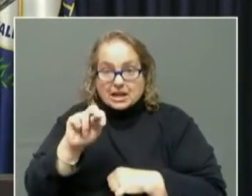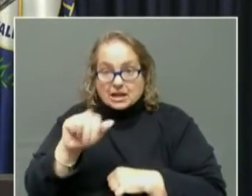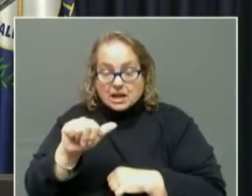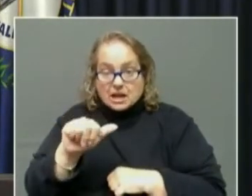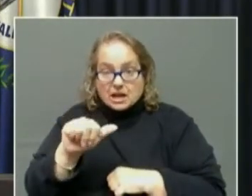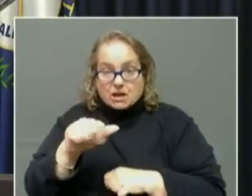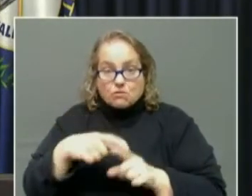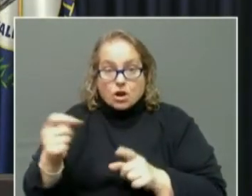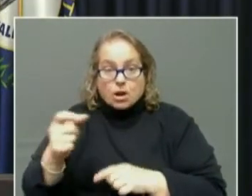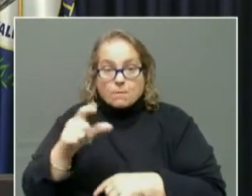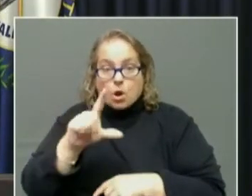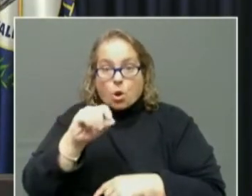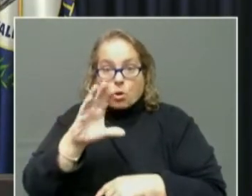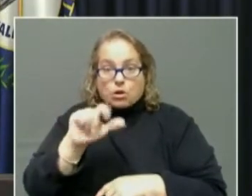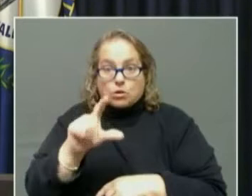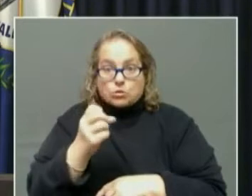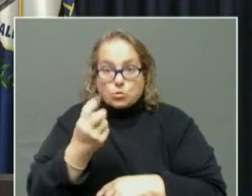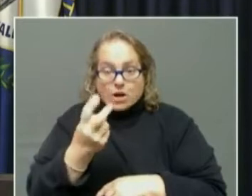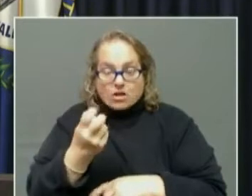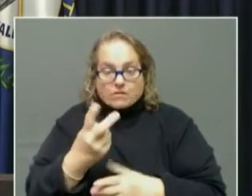Local 12.